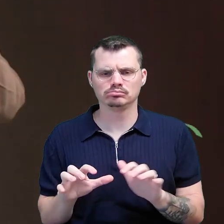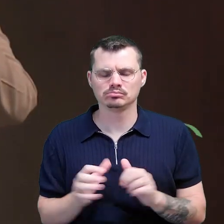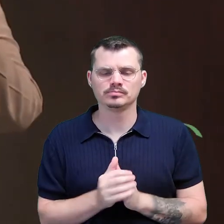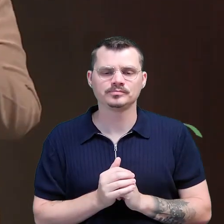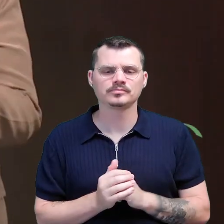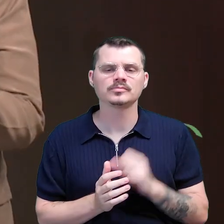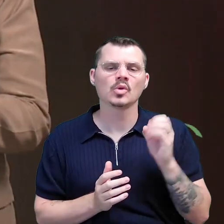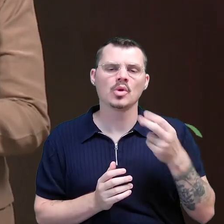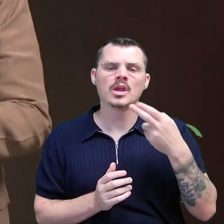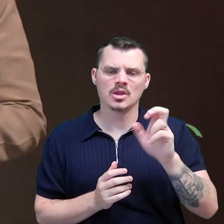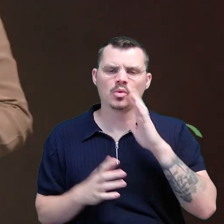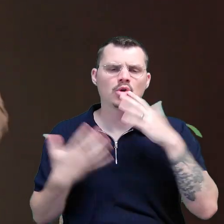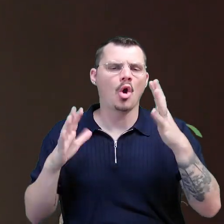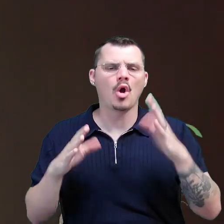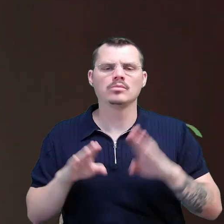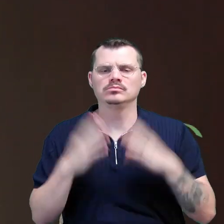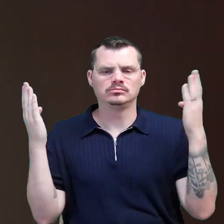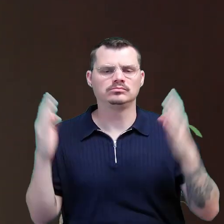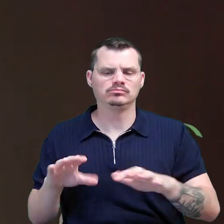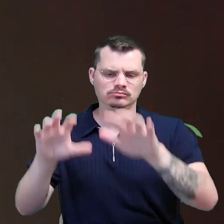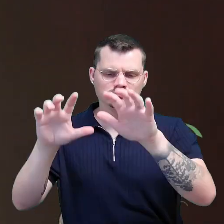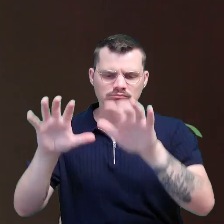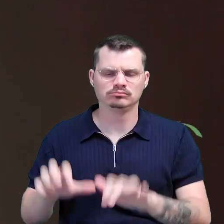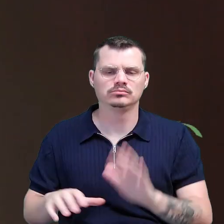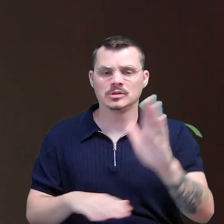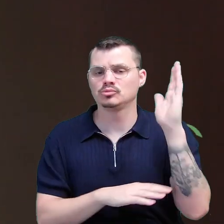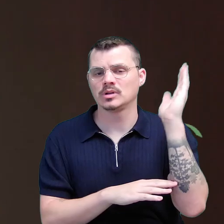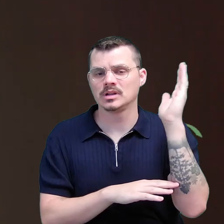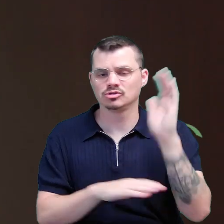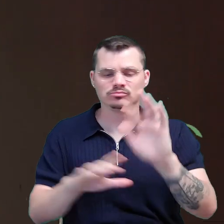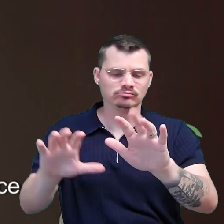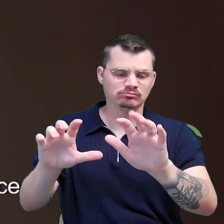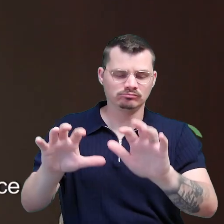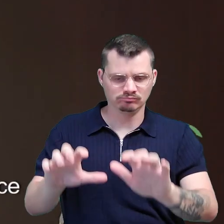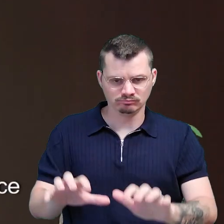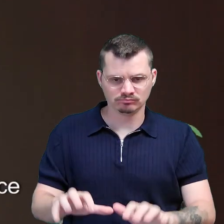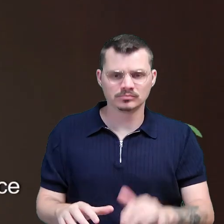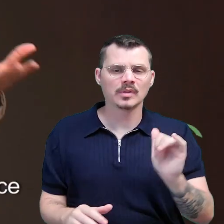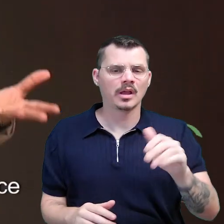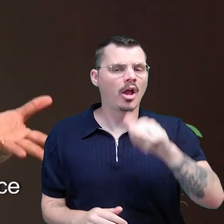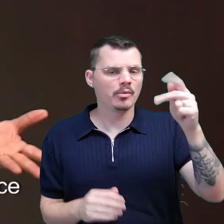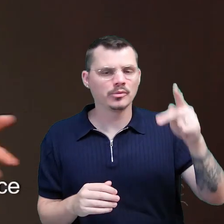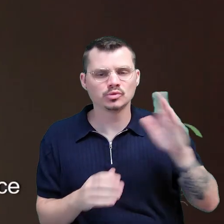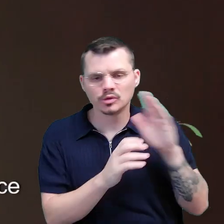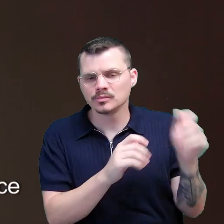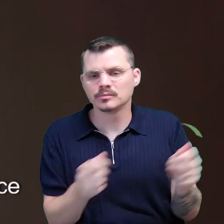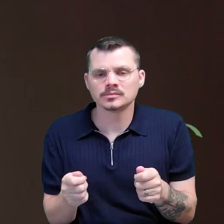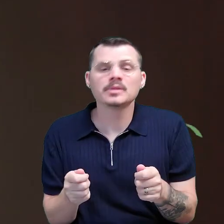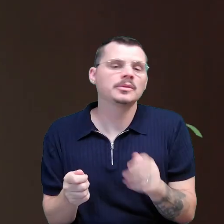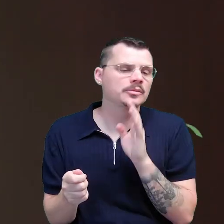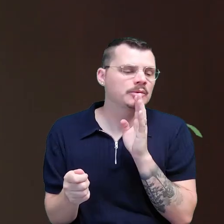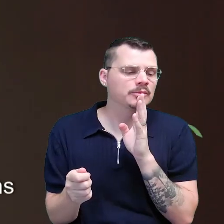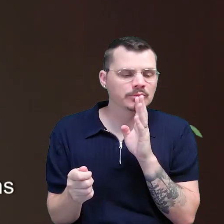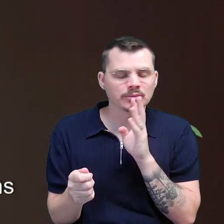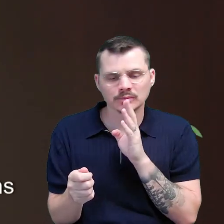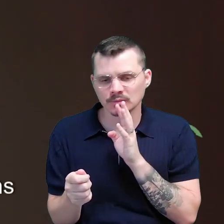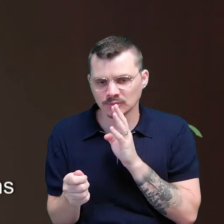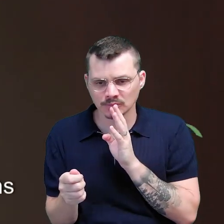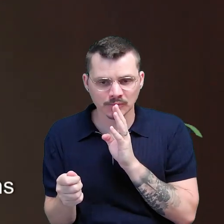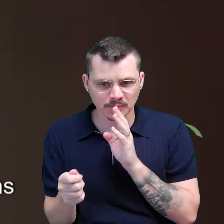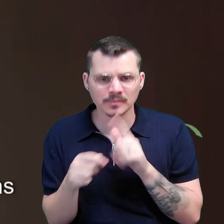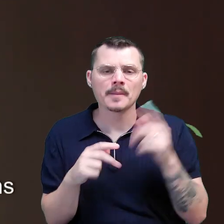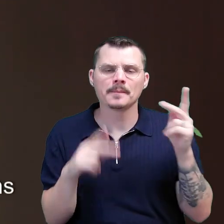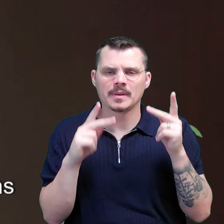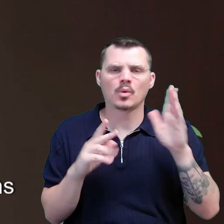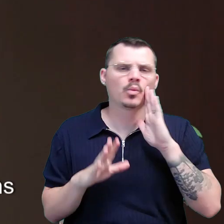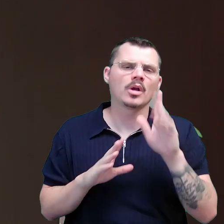people, he would have a typed presentation that somebody would read to the audience, and then people would